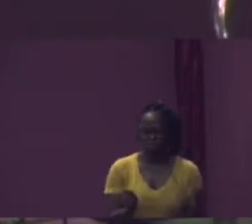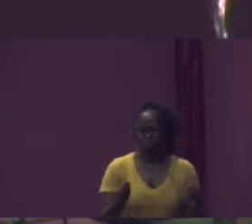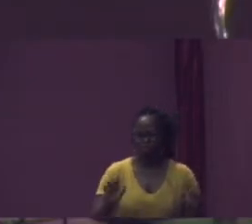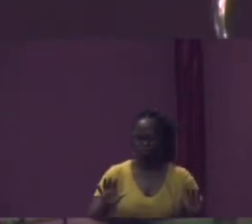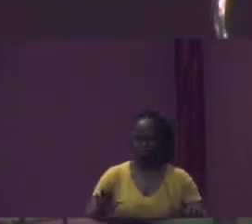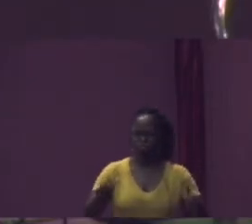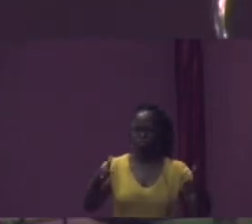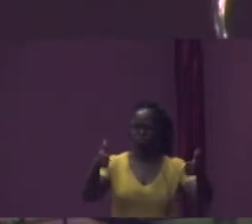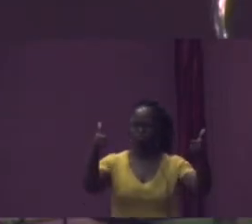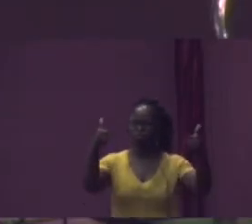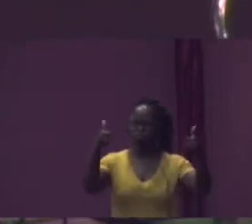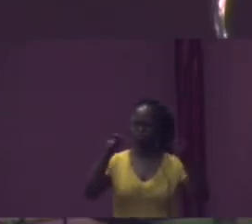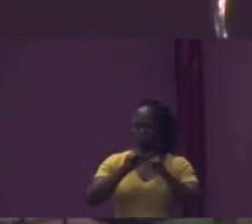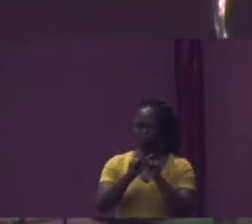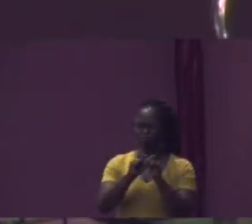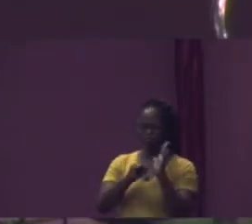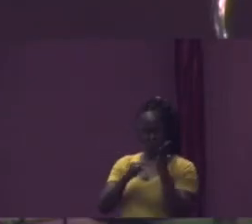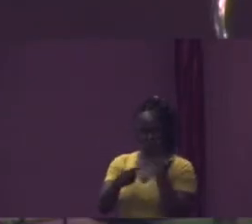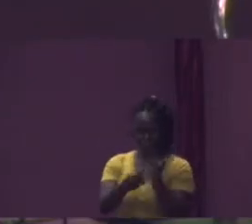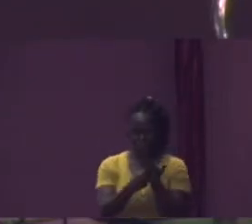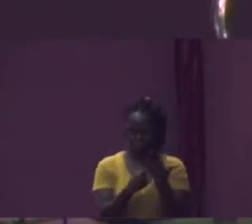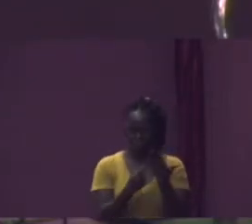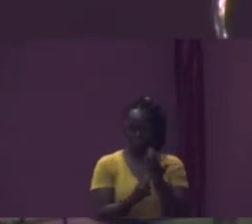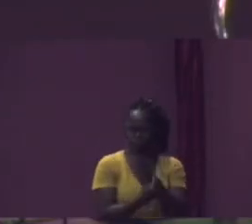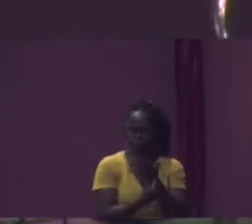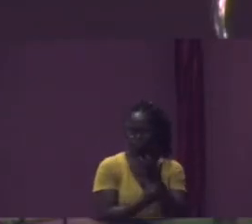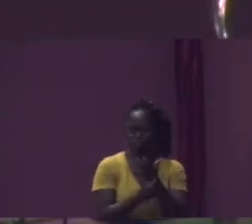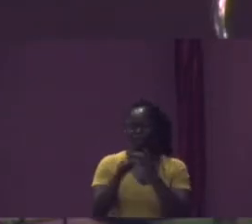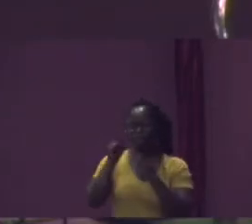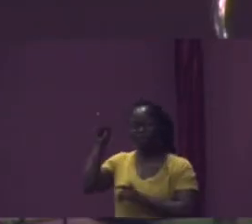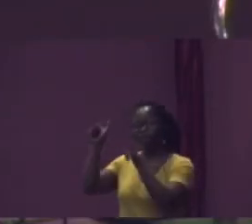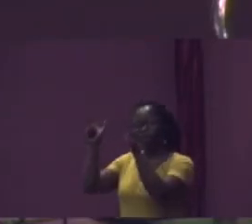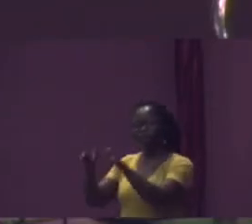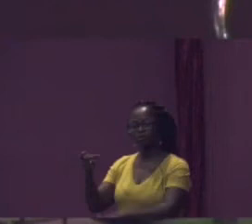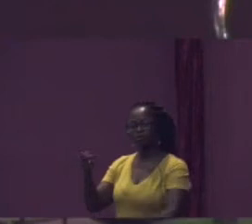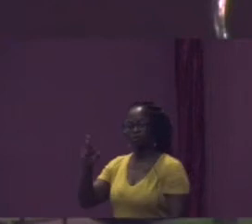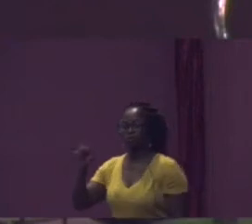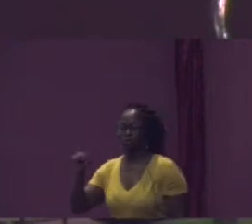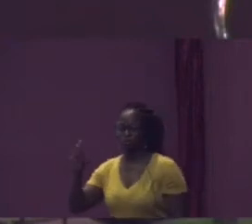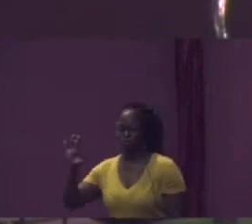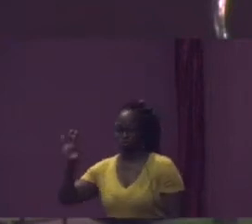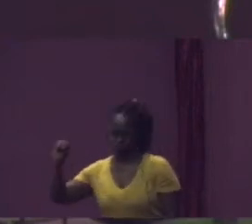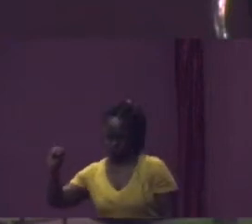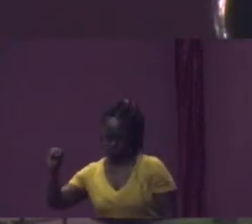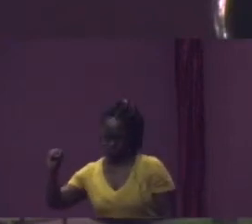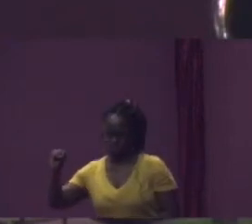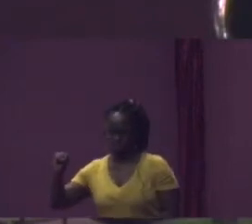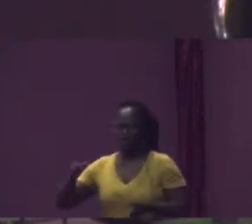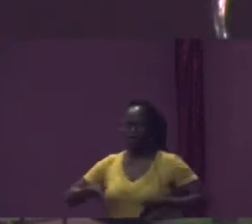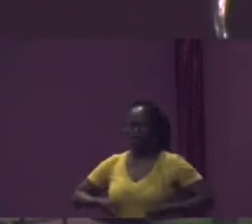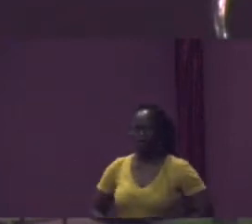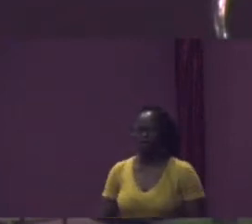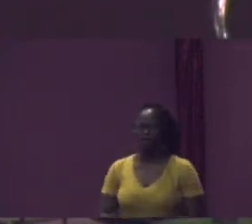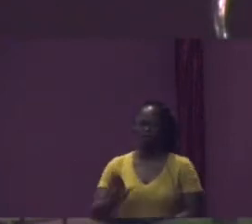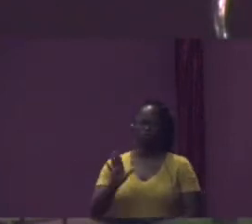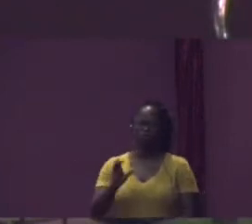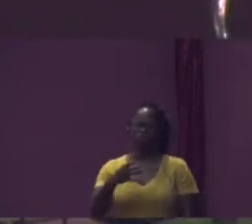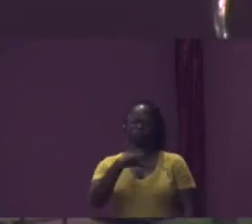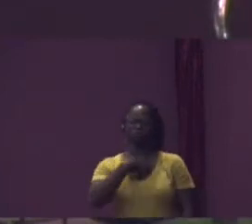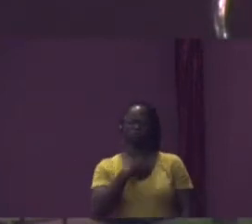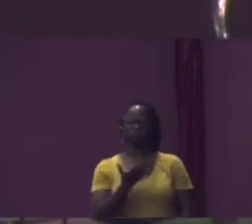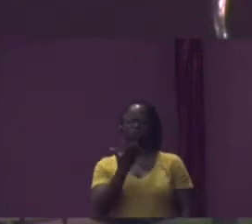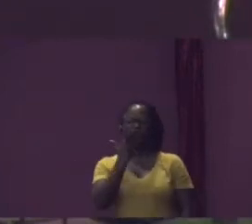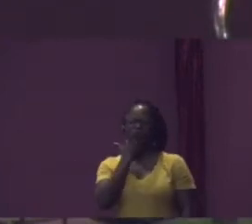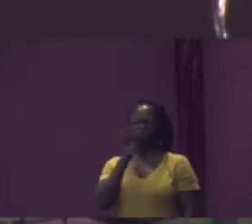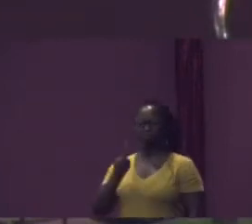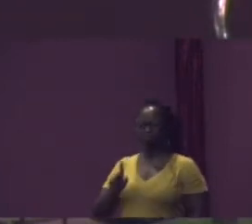As practiced in Puerto Rico, this technocratic childbirth was also interventionist, surgically inclined, and shaped